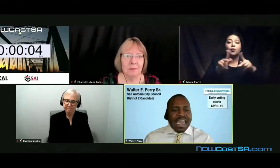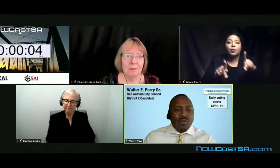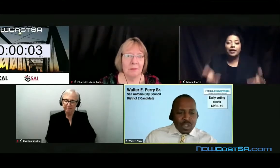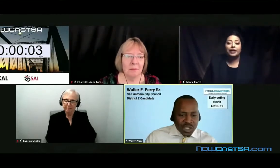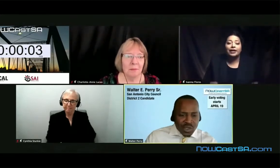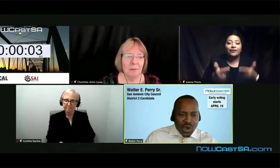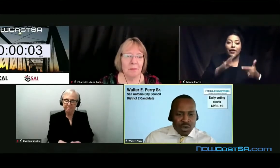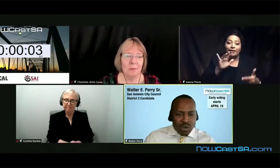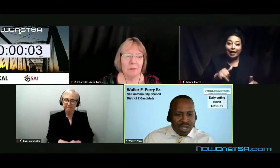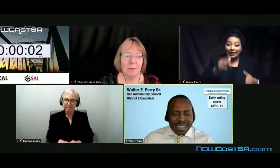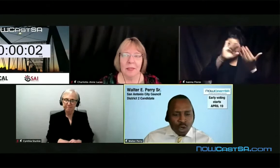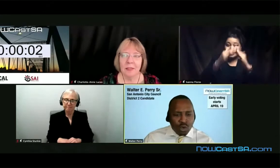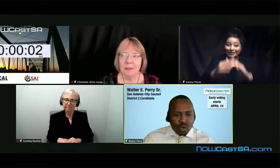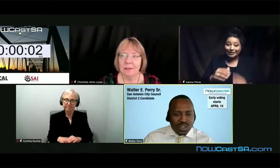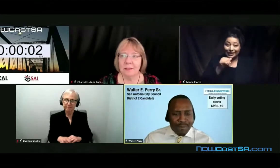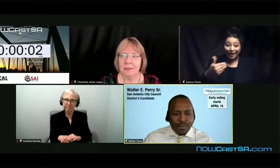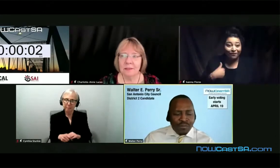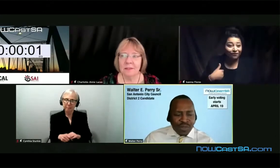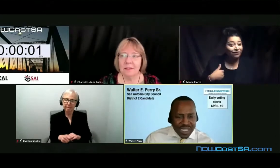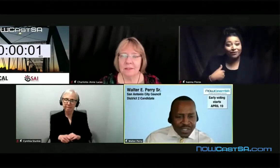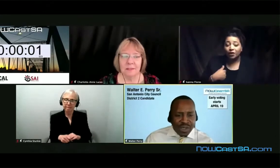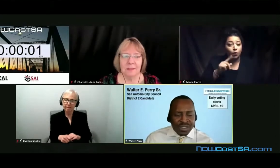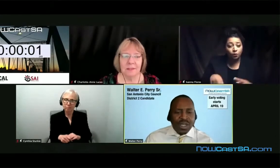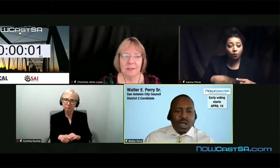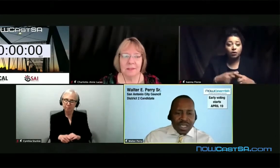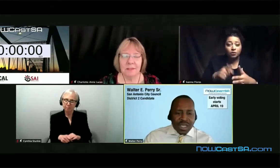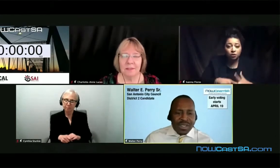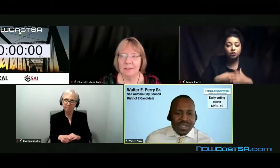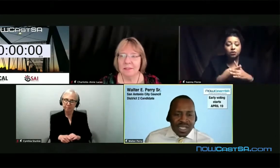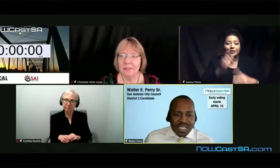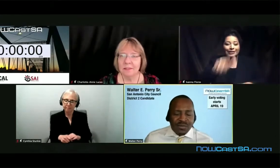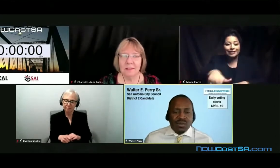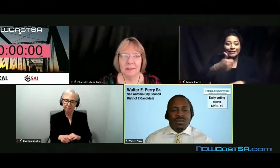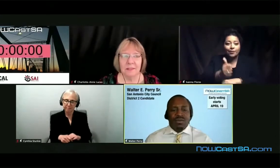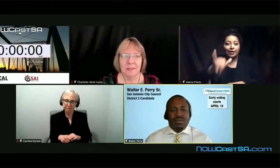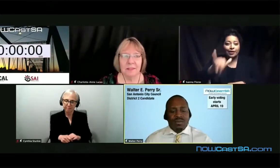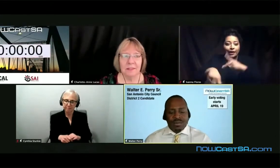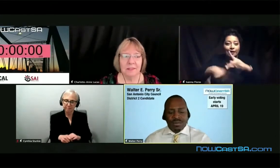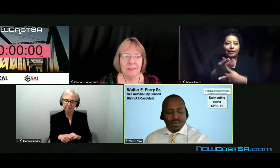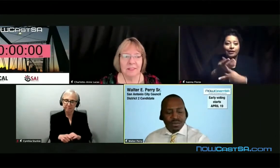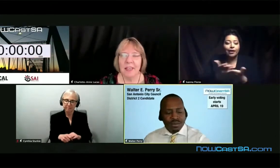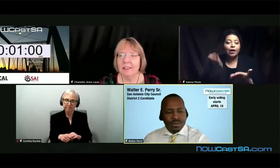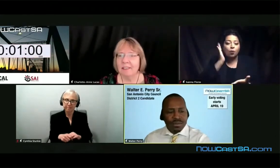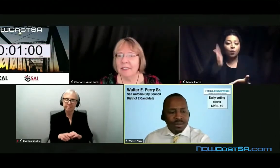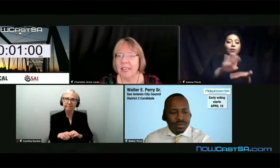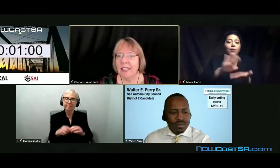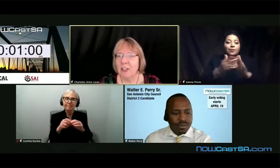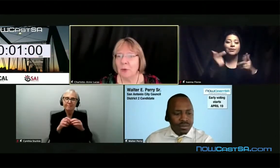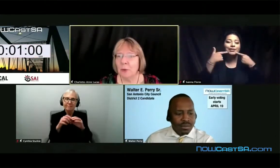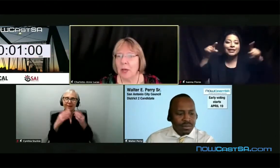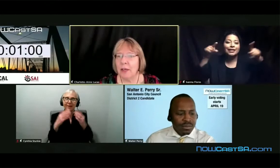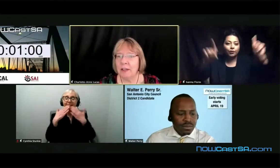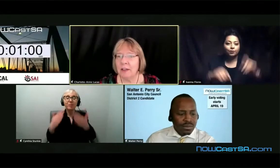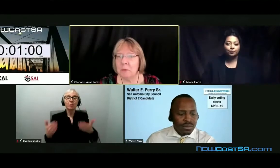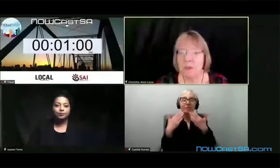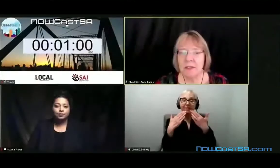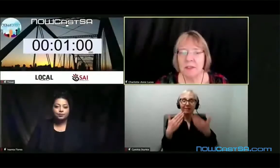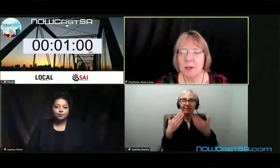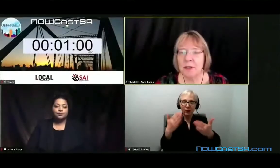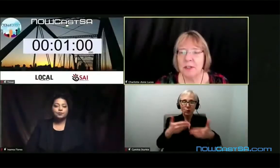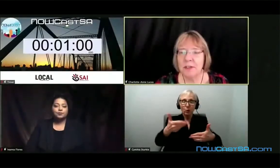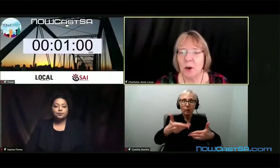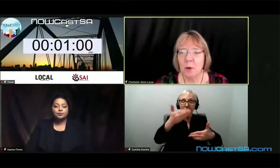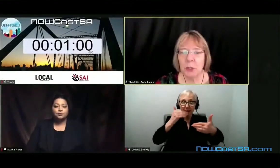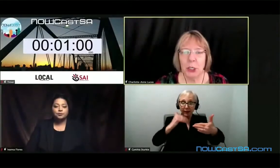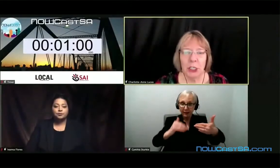doesn't. And once we start utilizing those type of things for us, we can be successful. Thank you. And the next person